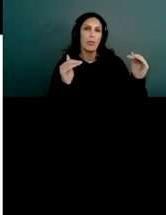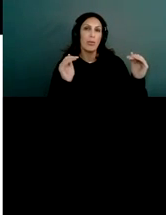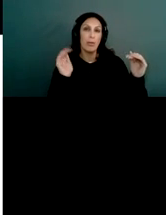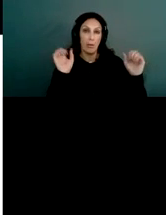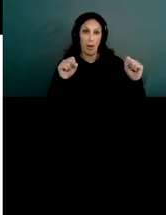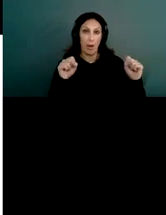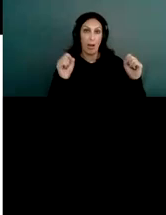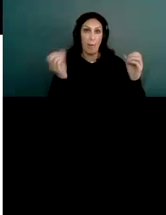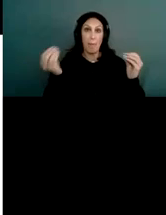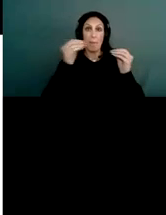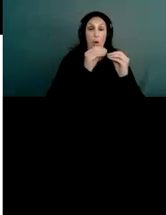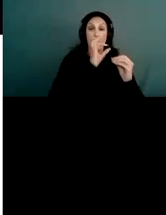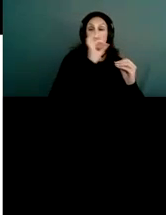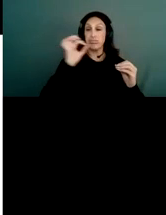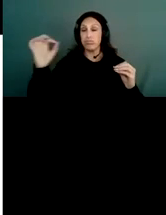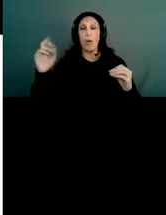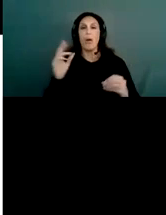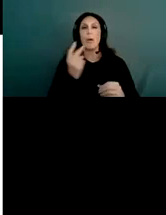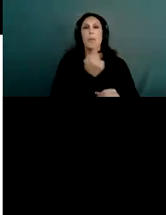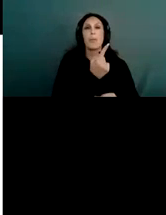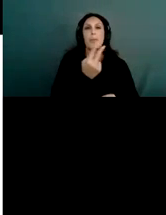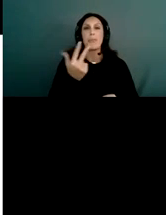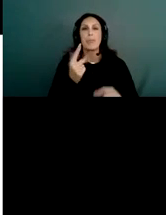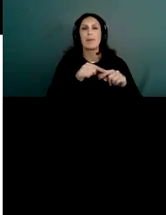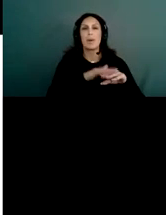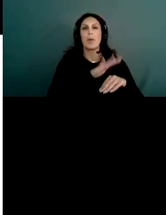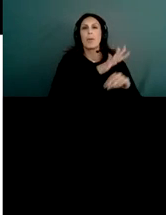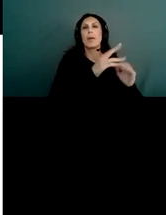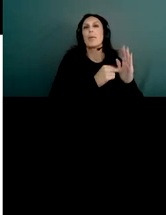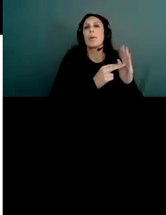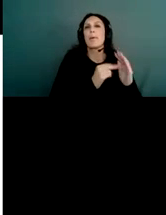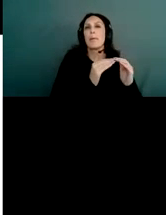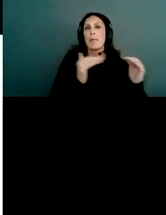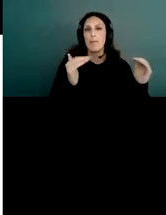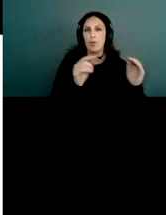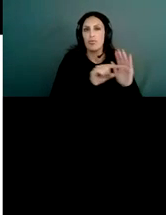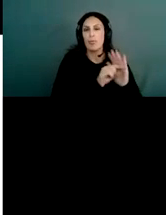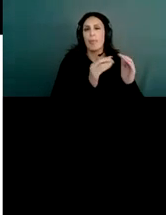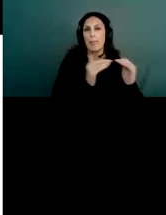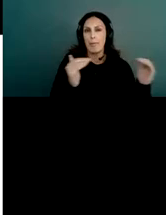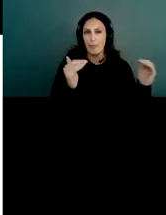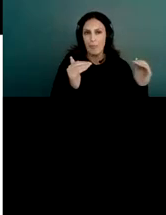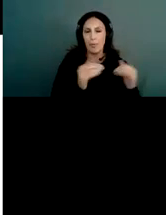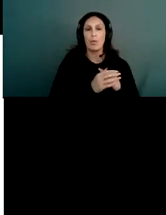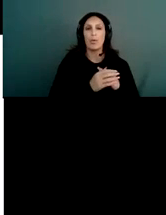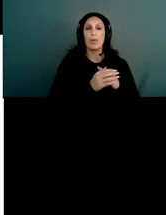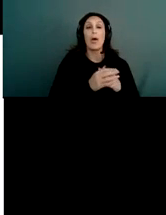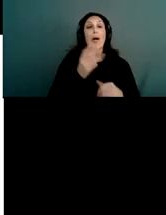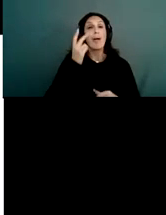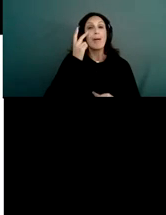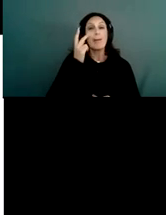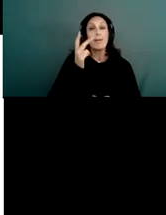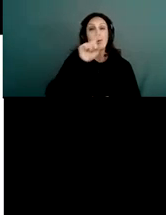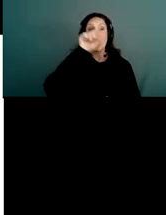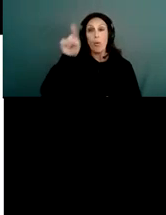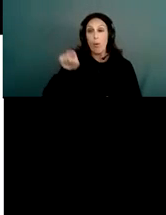You might notice the progress at the top around the circles of each activity. It's in a darker color bar that